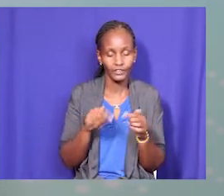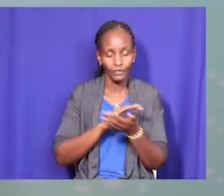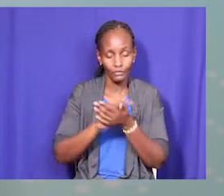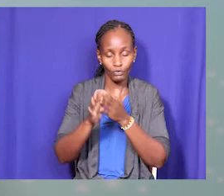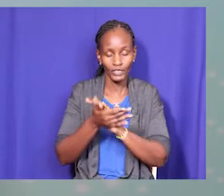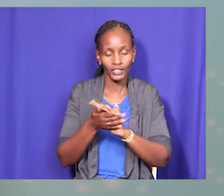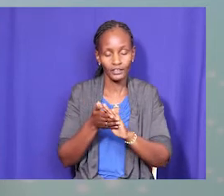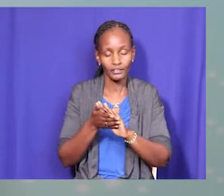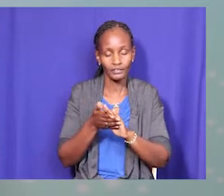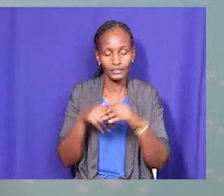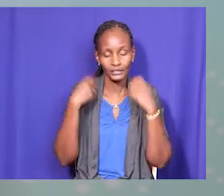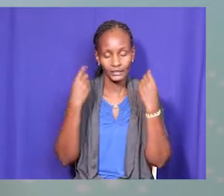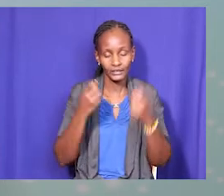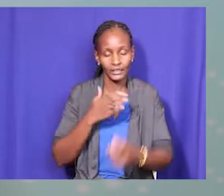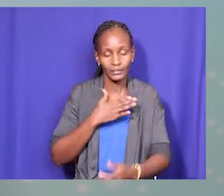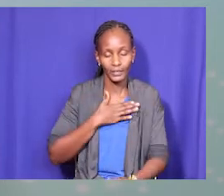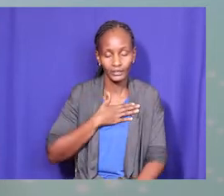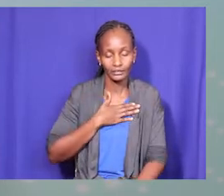Forgive my sin.